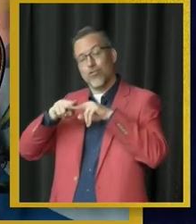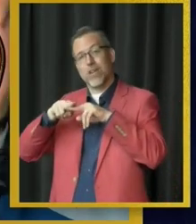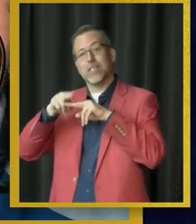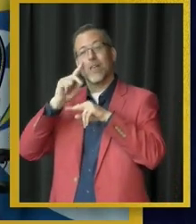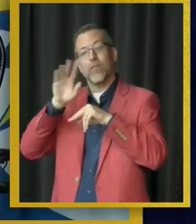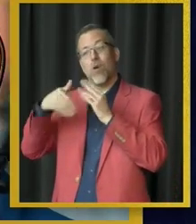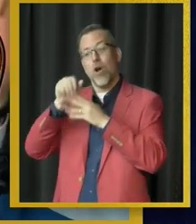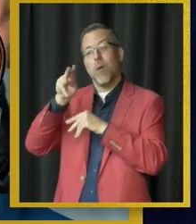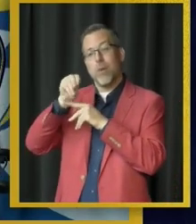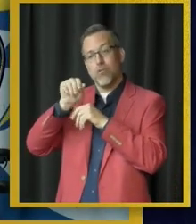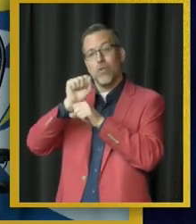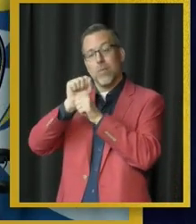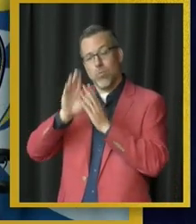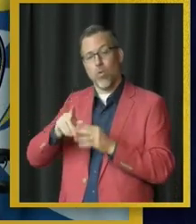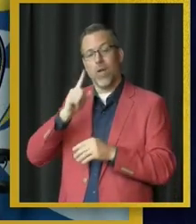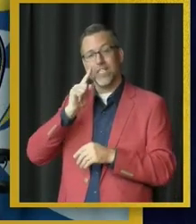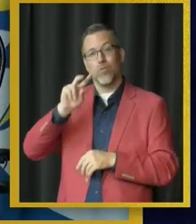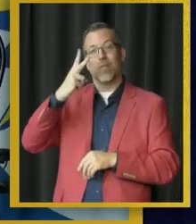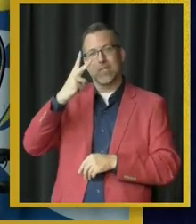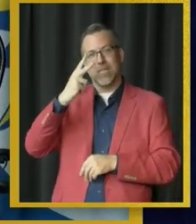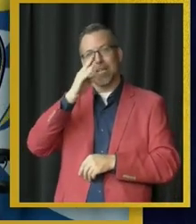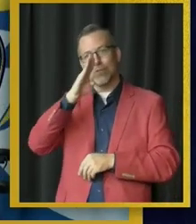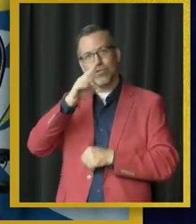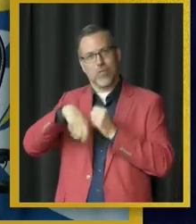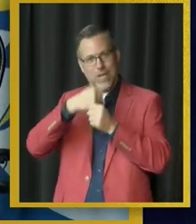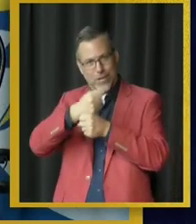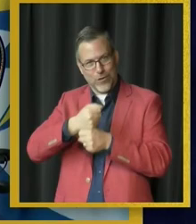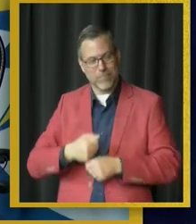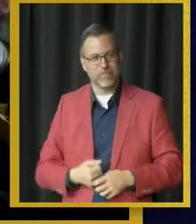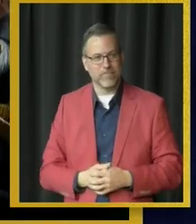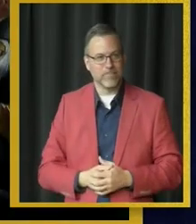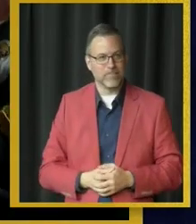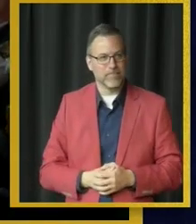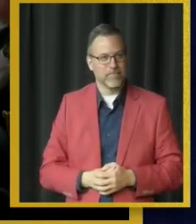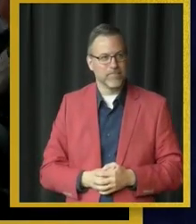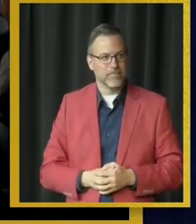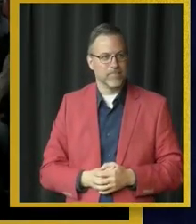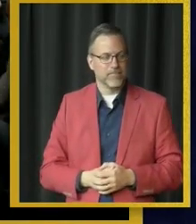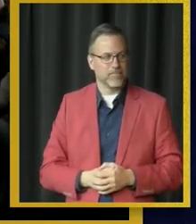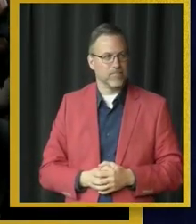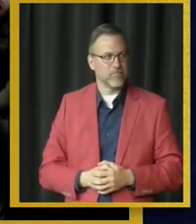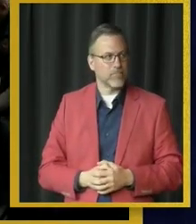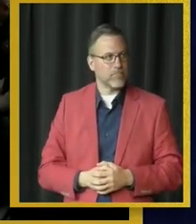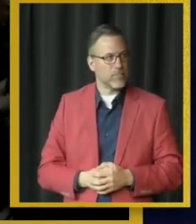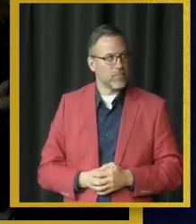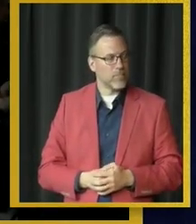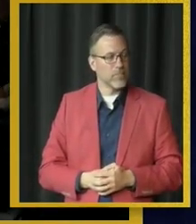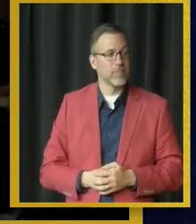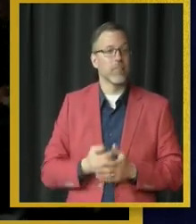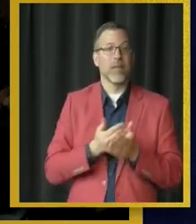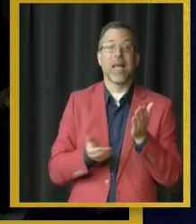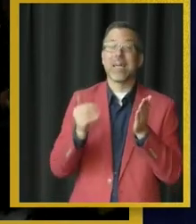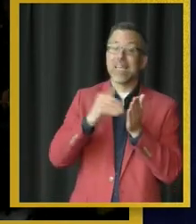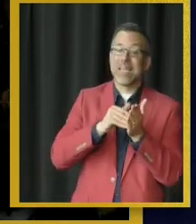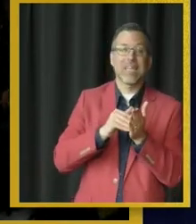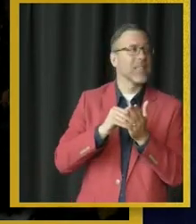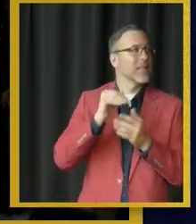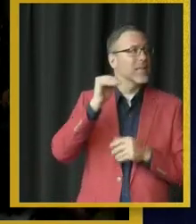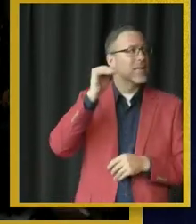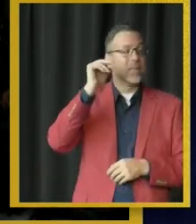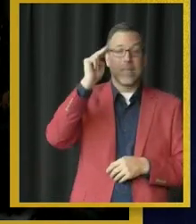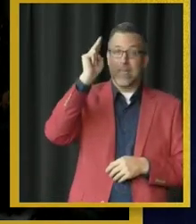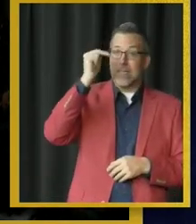second straight year. For the second straight year. And once again, Nashville is